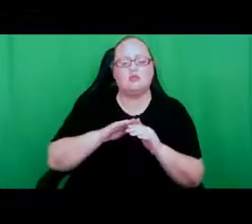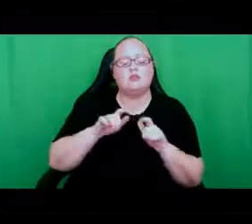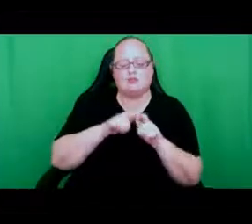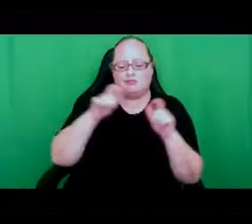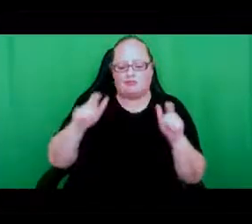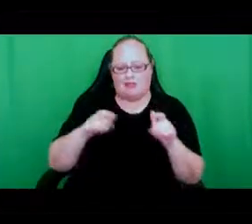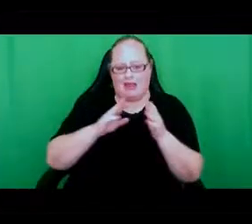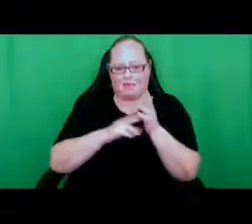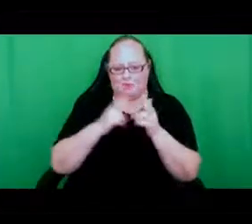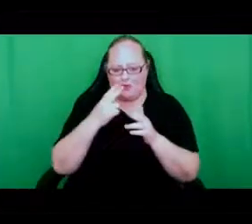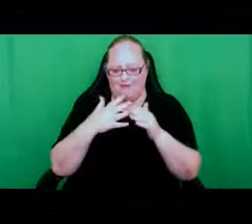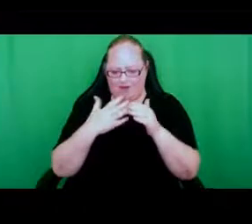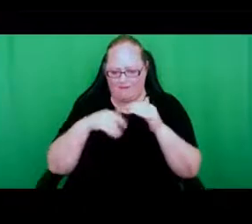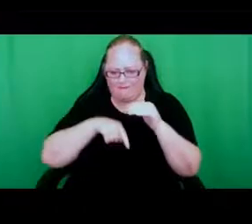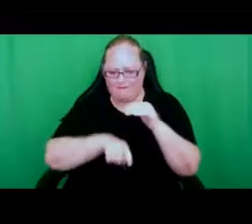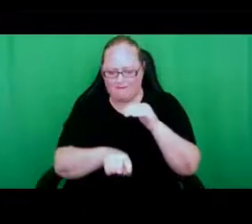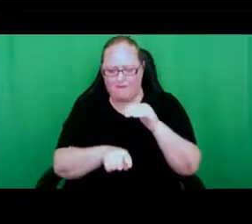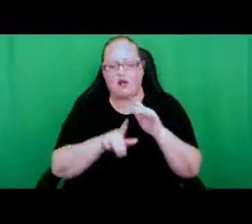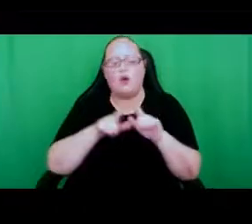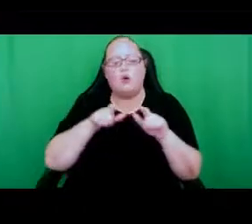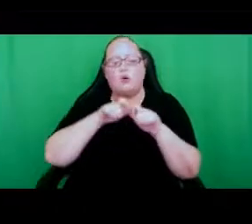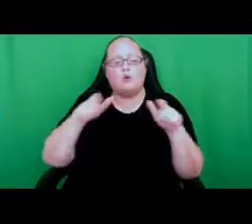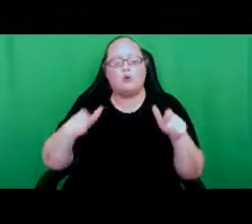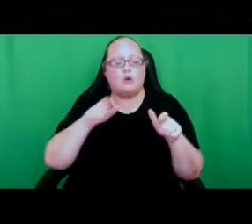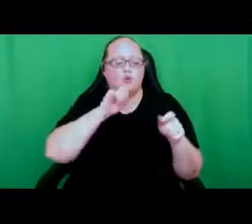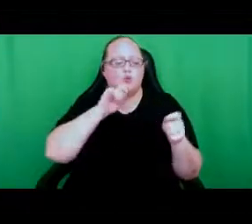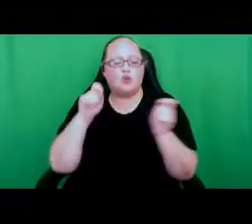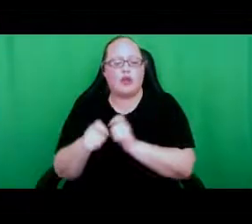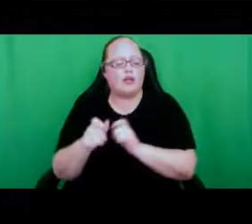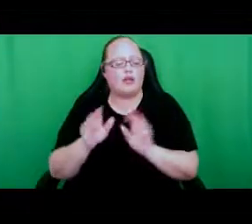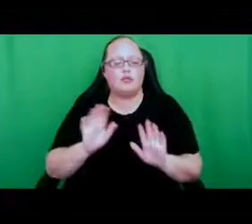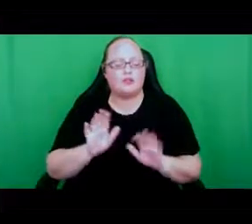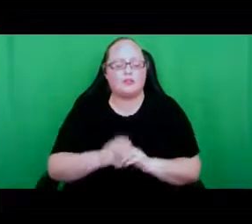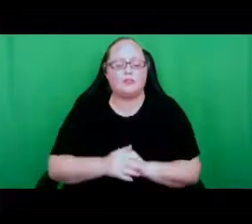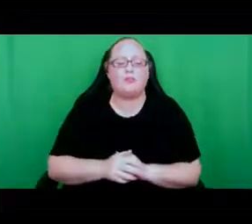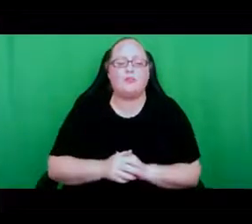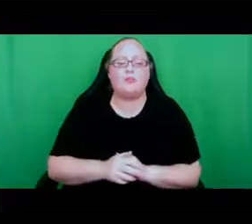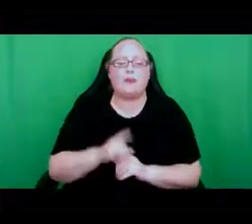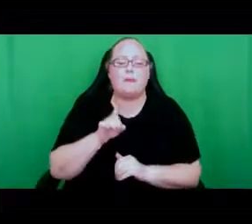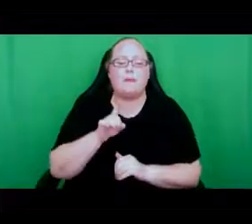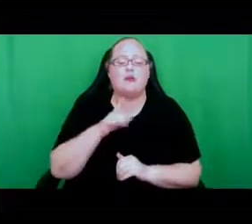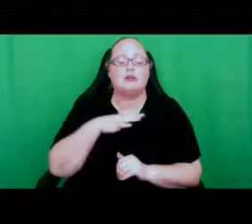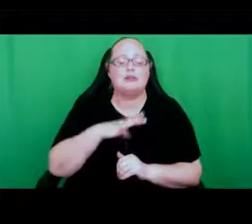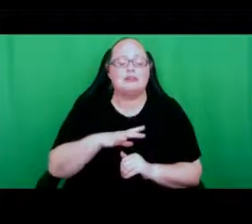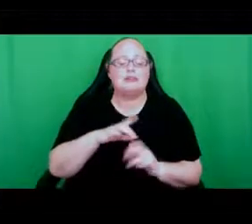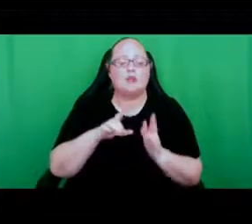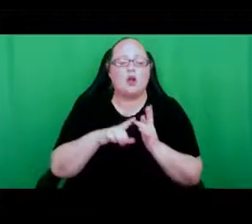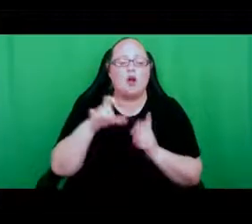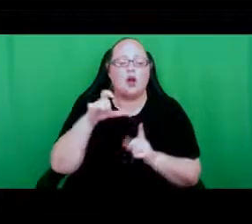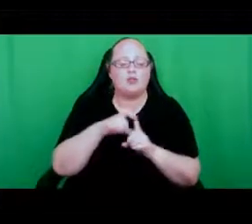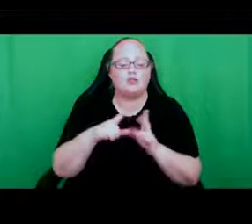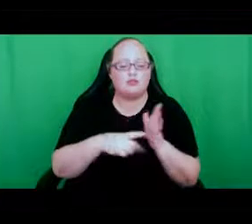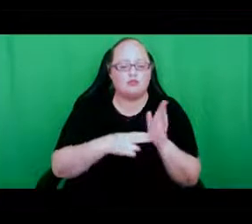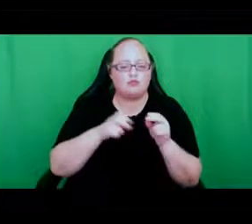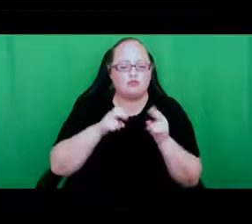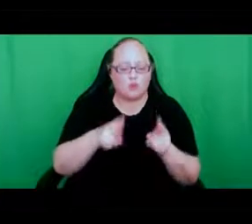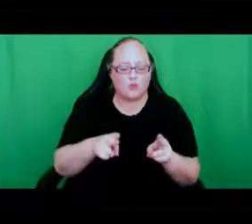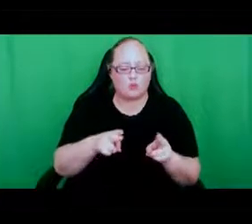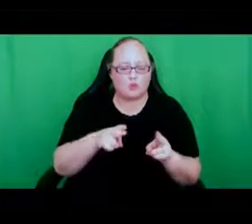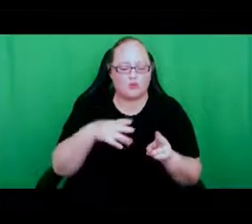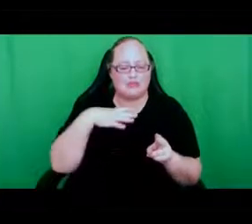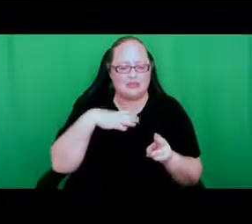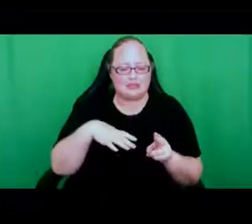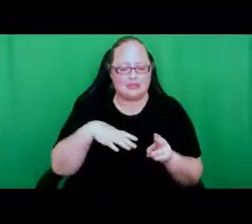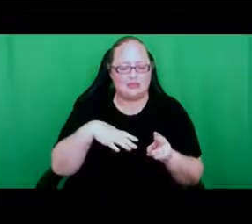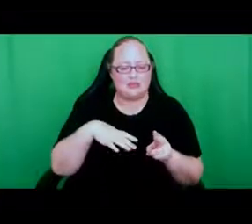being touched, but we've got to take the Ockenden Road over the new link from Lower